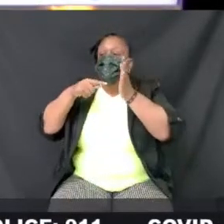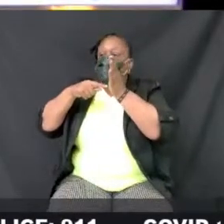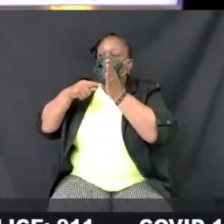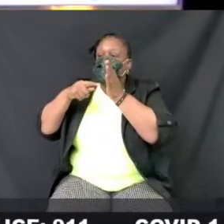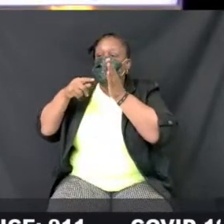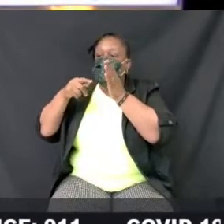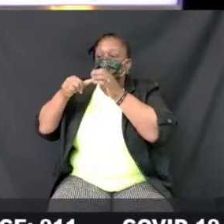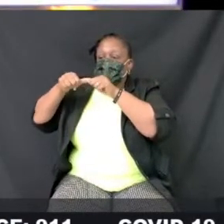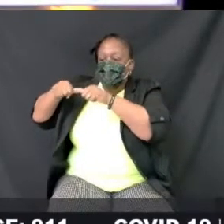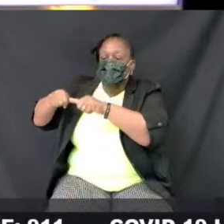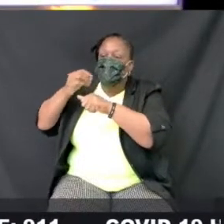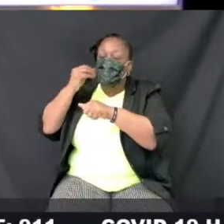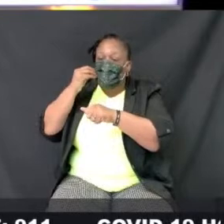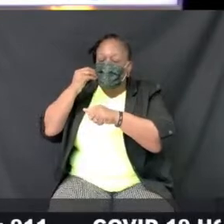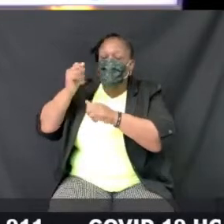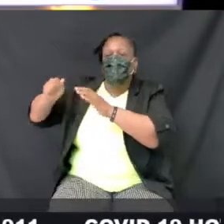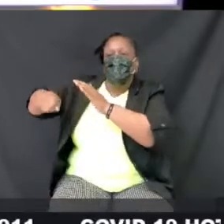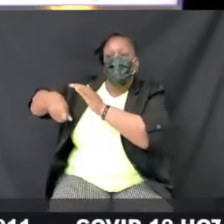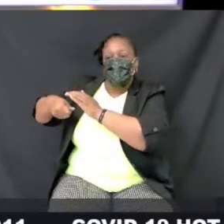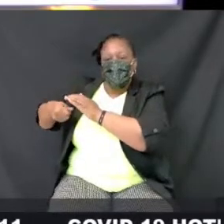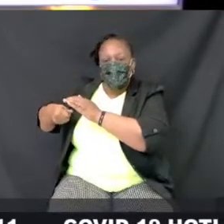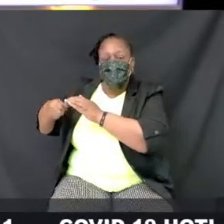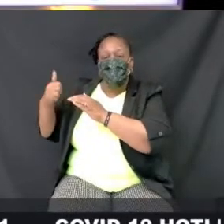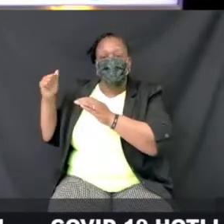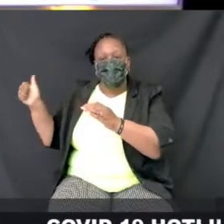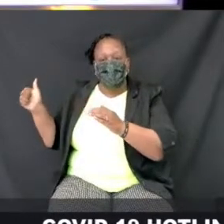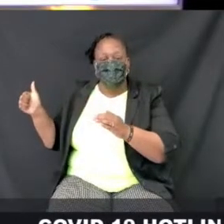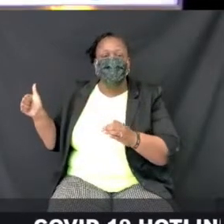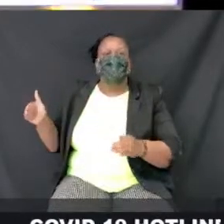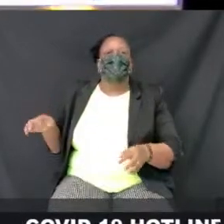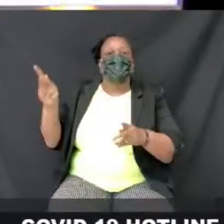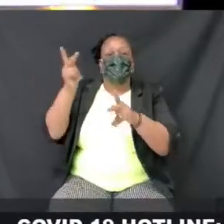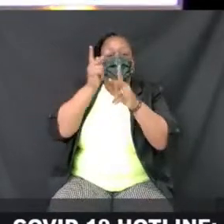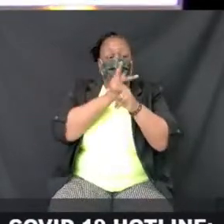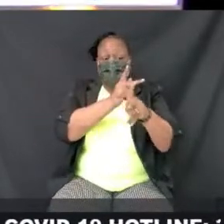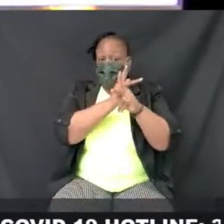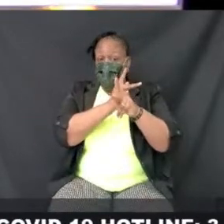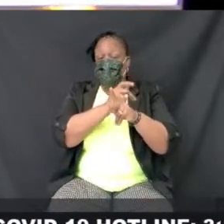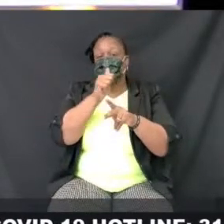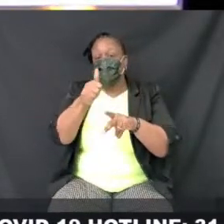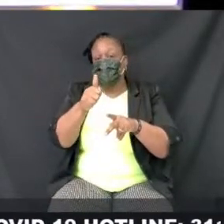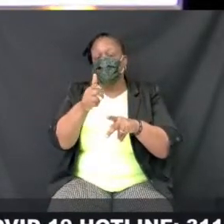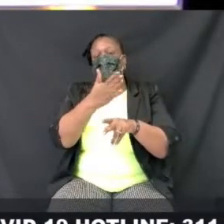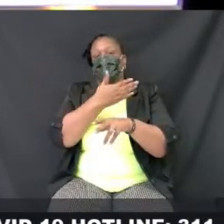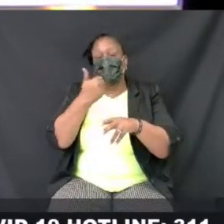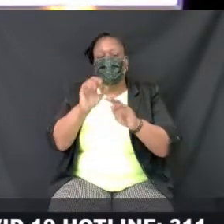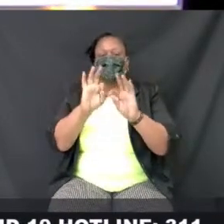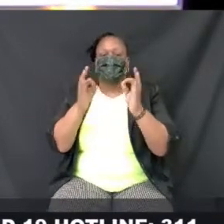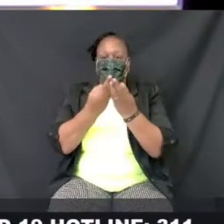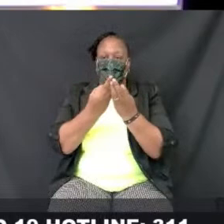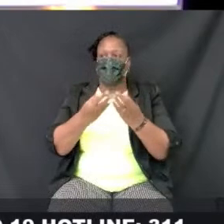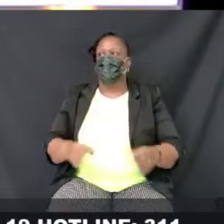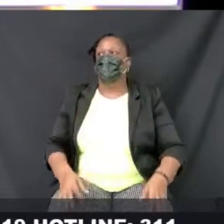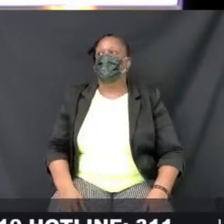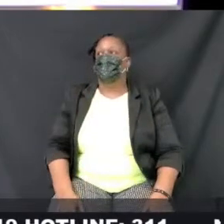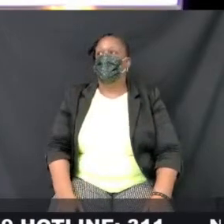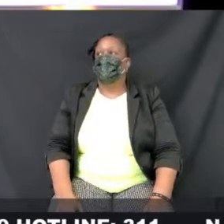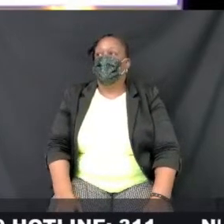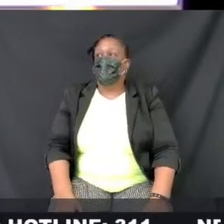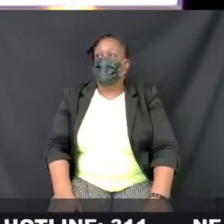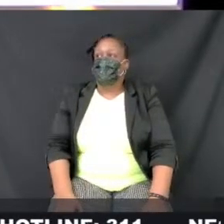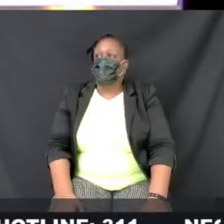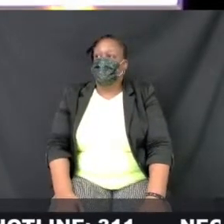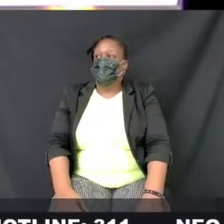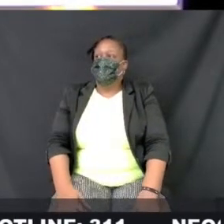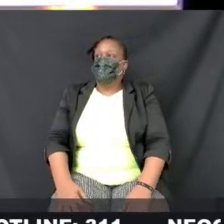responsibility. Wear your mask, hand sanitize, try to social distance as much as possible. We have had persons who, families, you have one